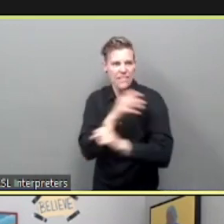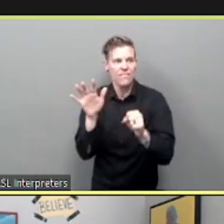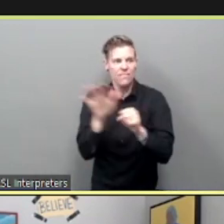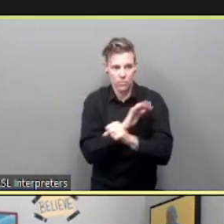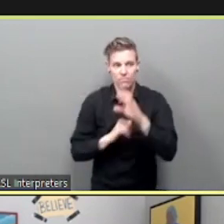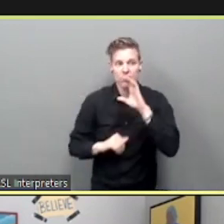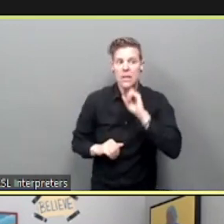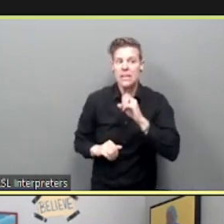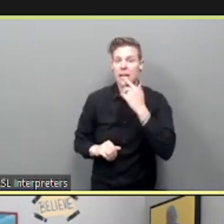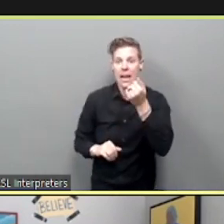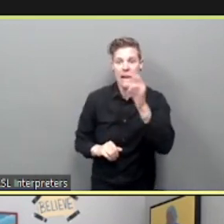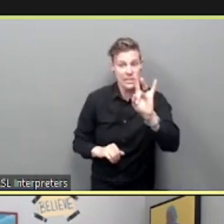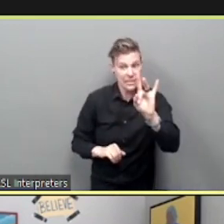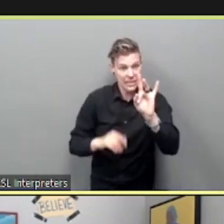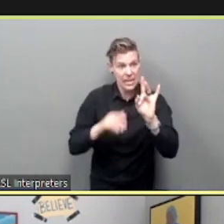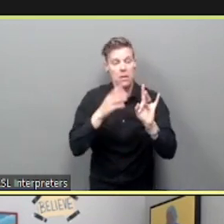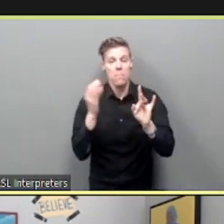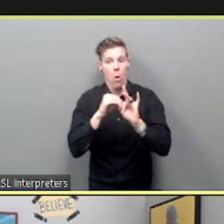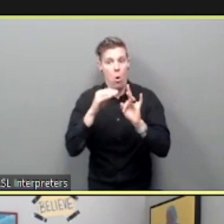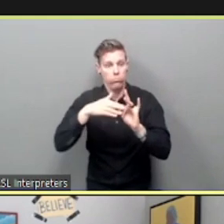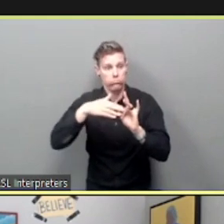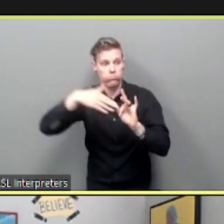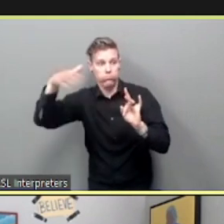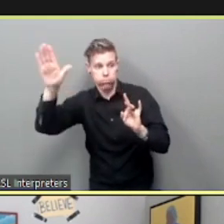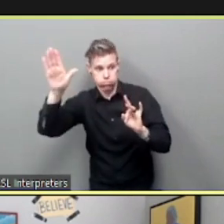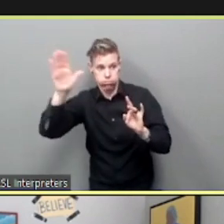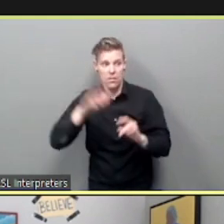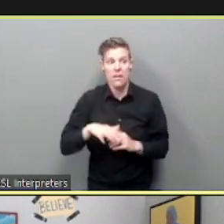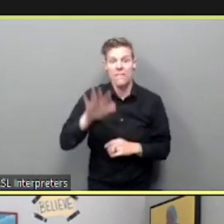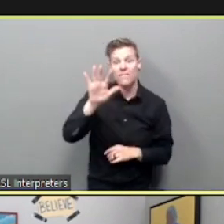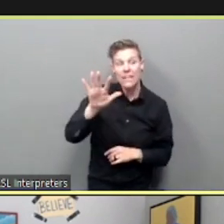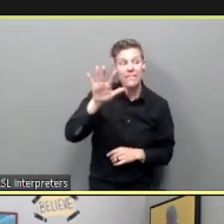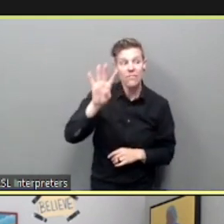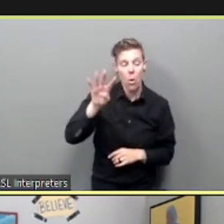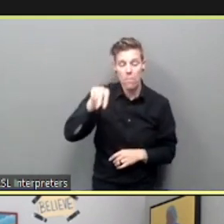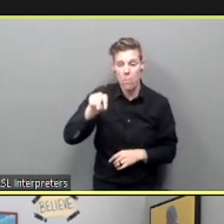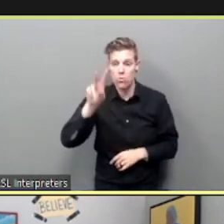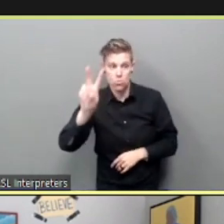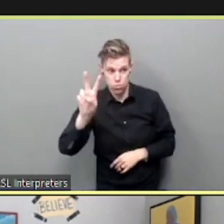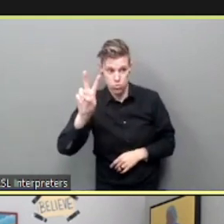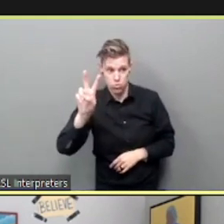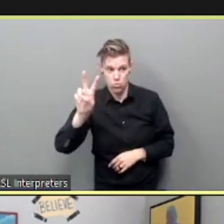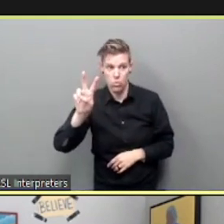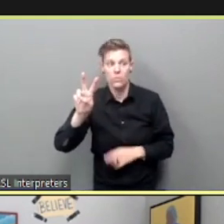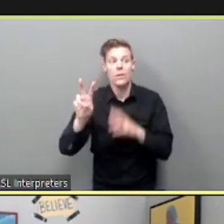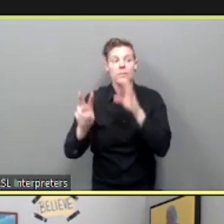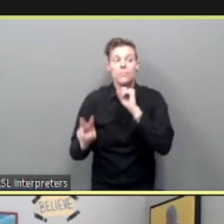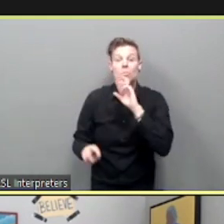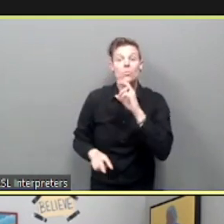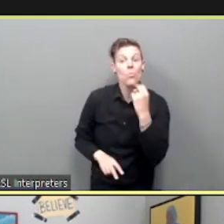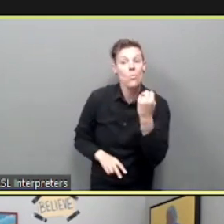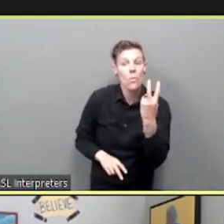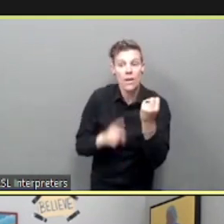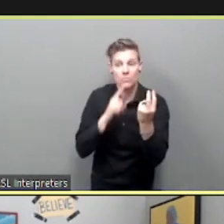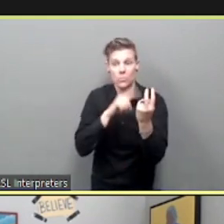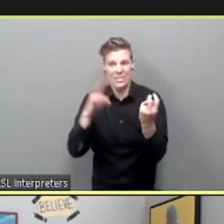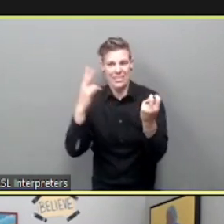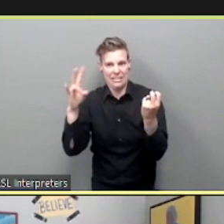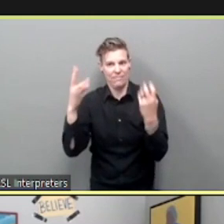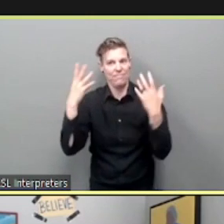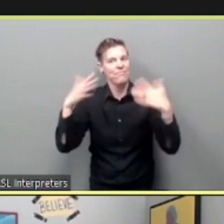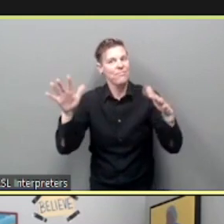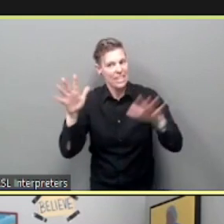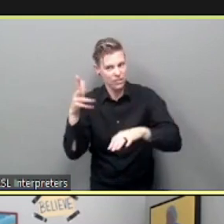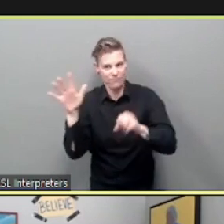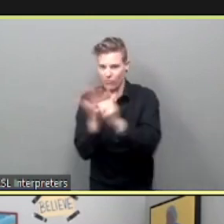vaccinated. 54.2% of New Mexicans 12 to 17-year-olds also fully vaccinated. Partially